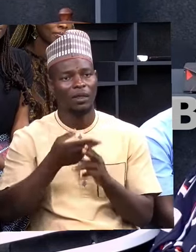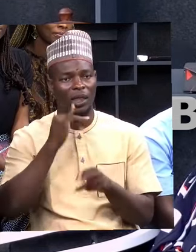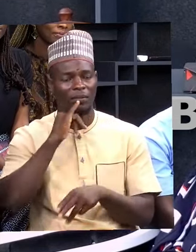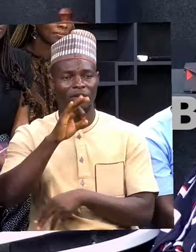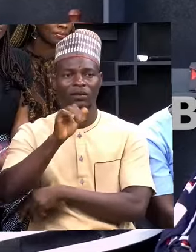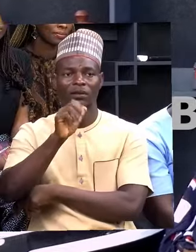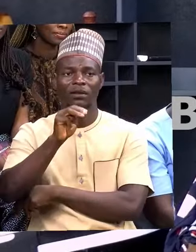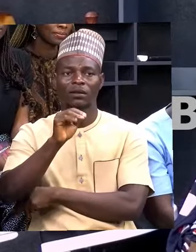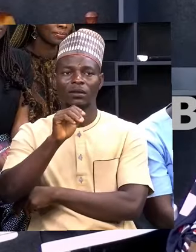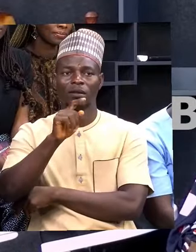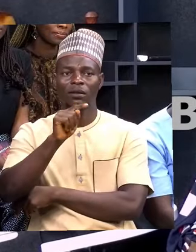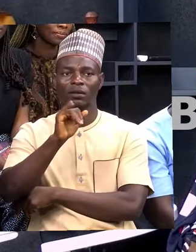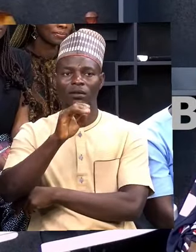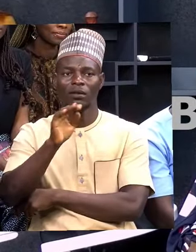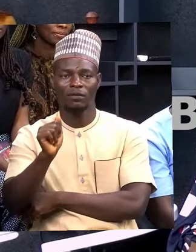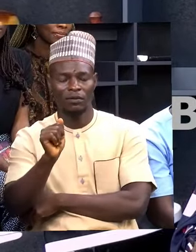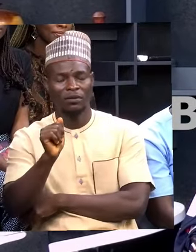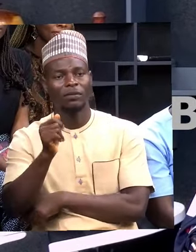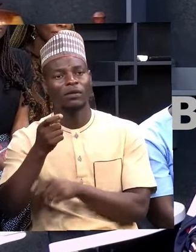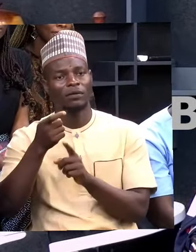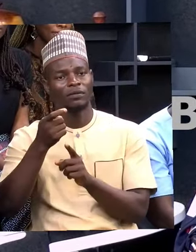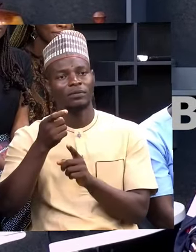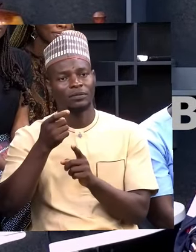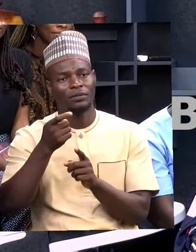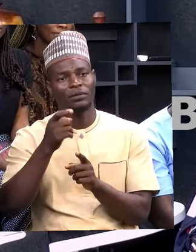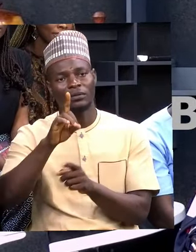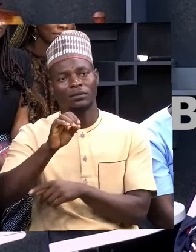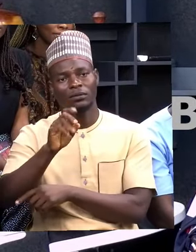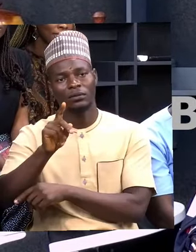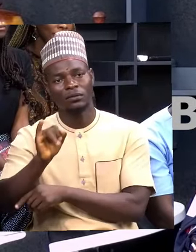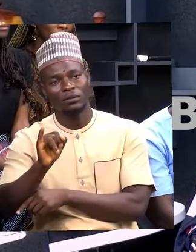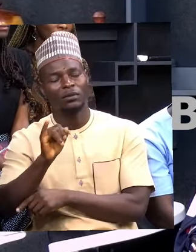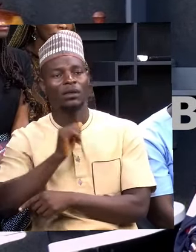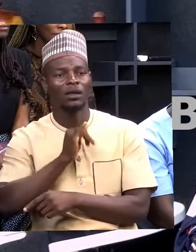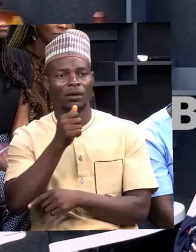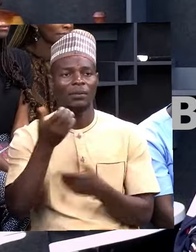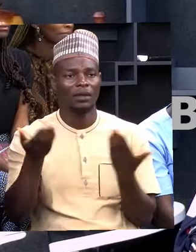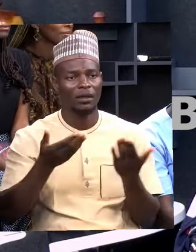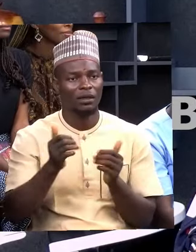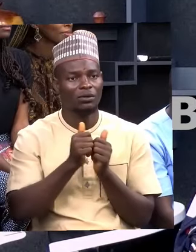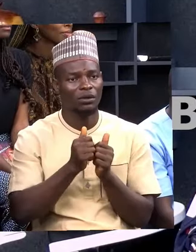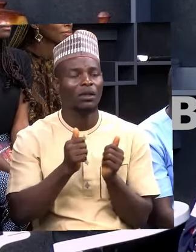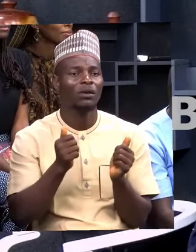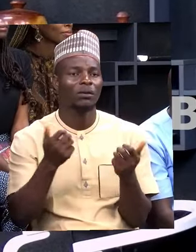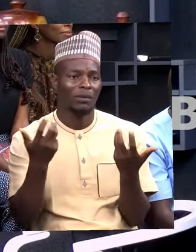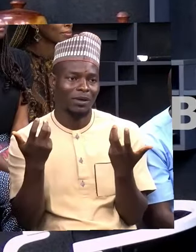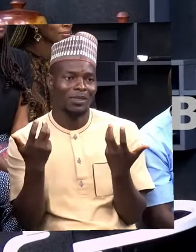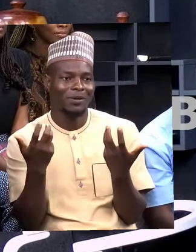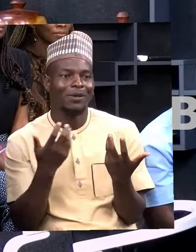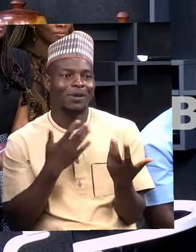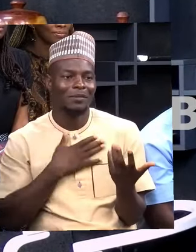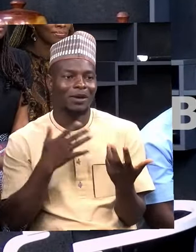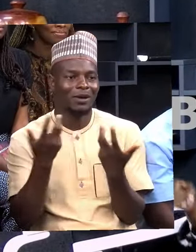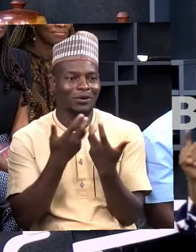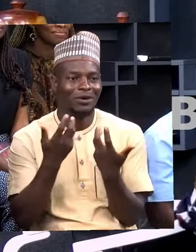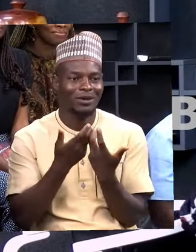from National Commission for Persons with Disability. I'm here this morning together with my colleague. Oh, my